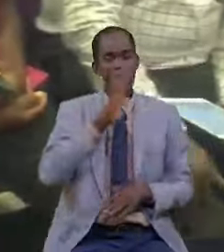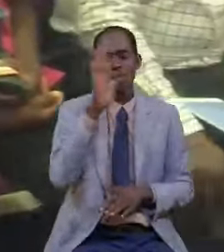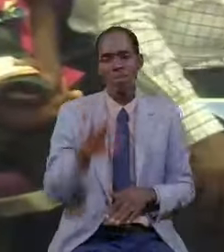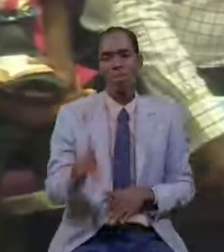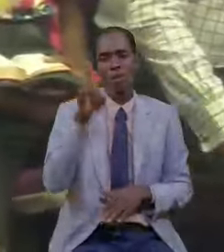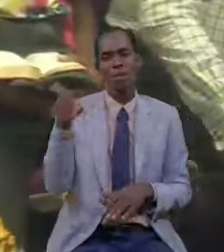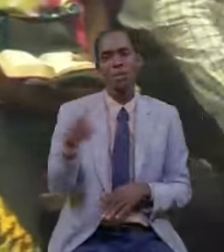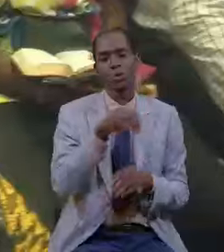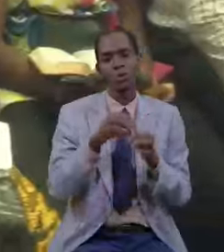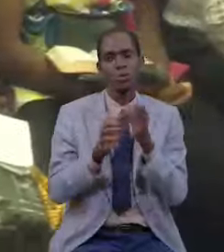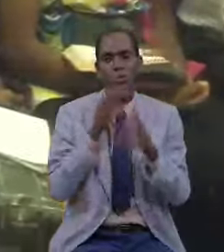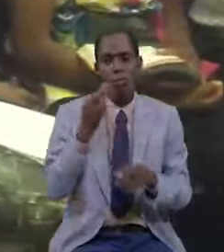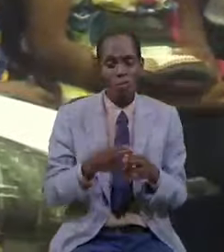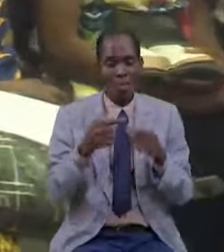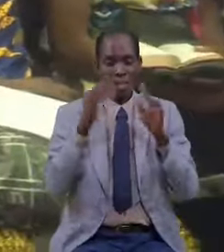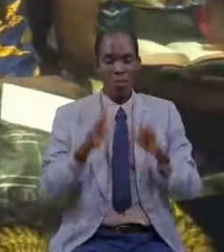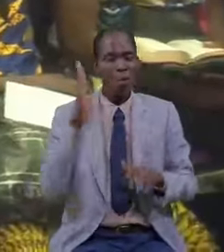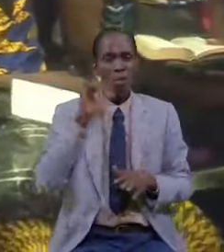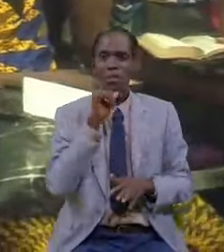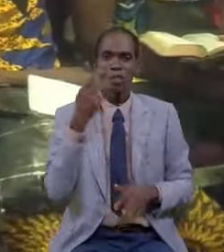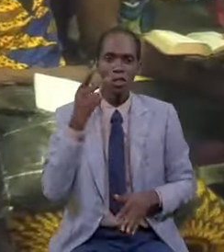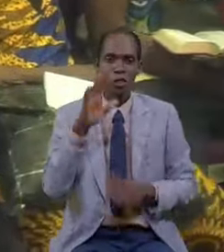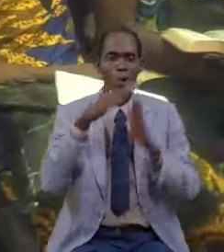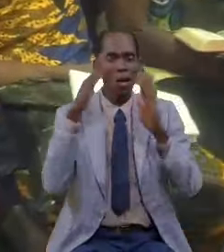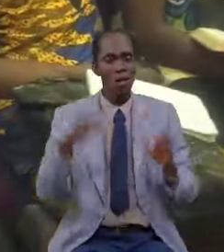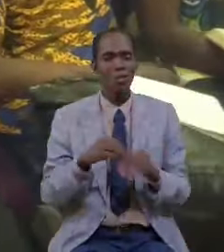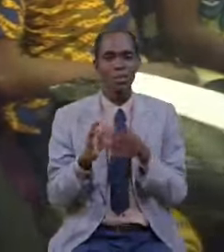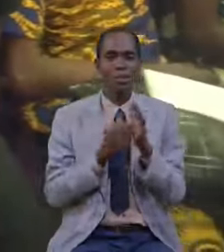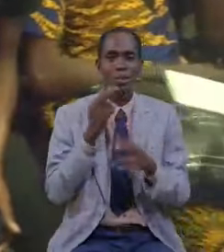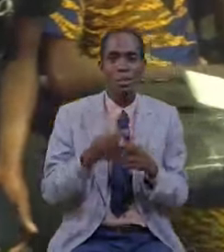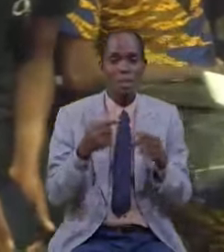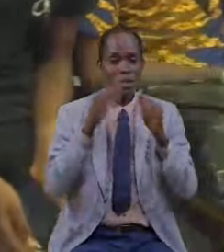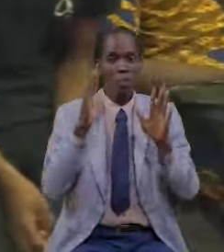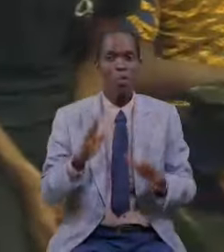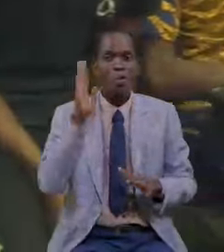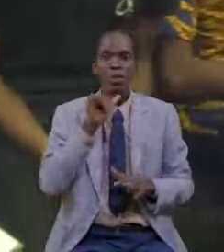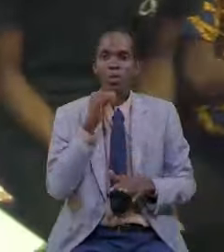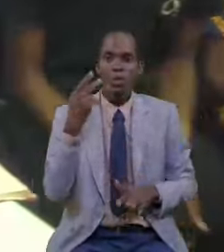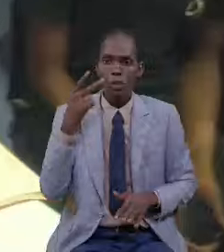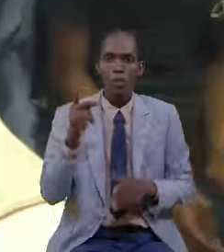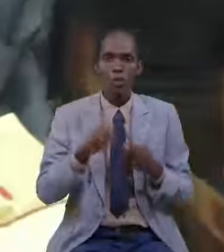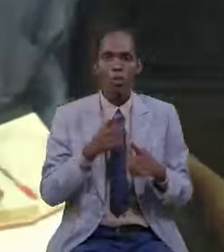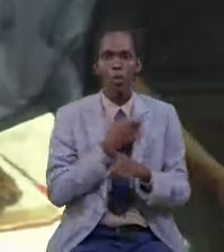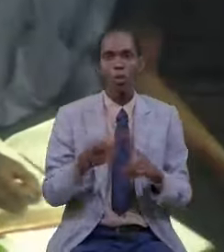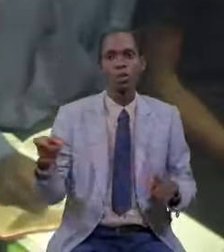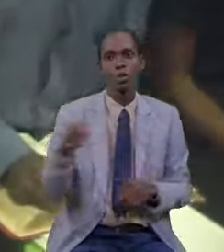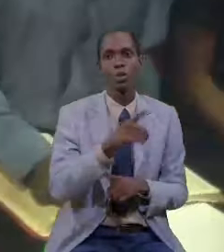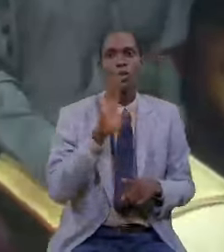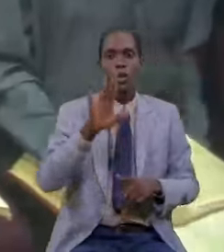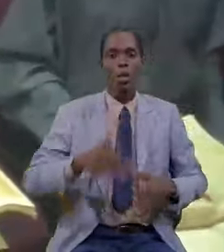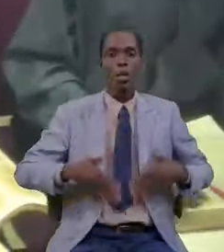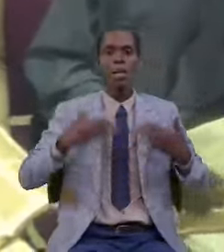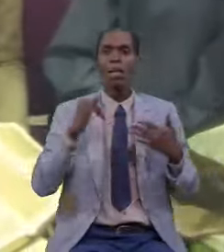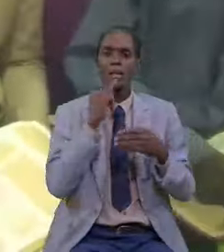They'll not see your house. They'll not see you to hurt you. Your life is secured in the hand of the Almighty